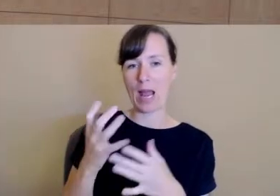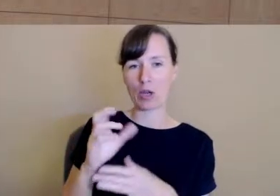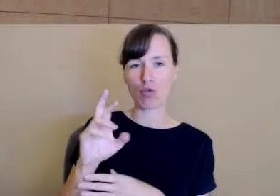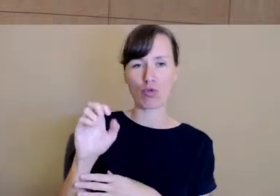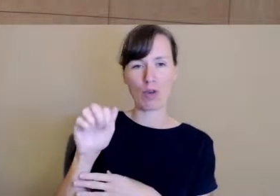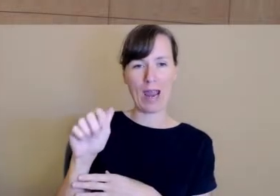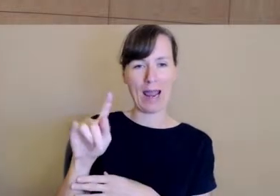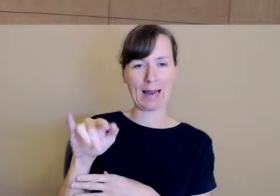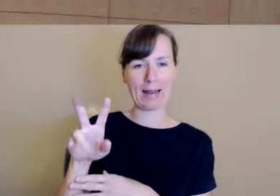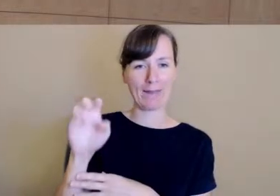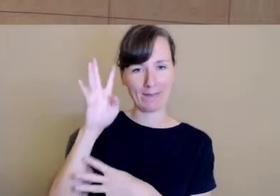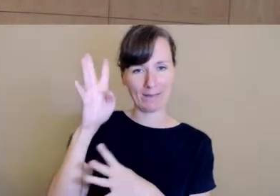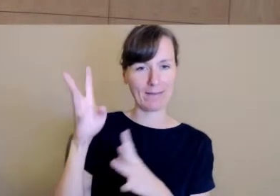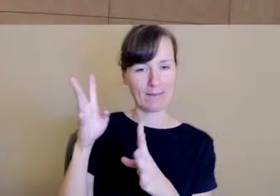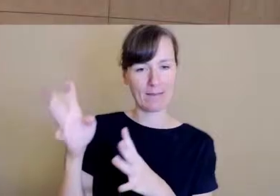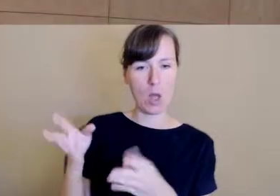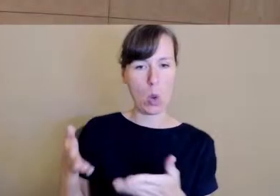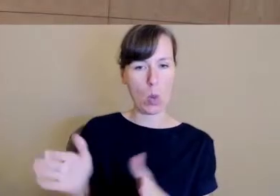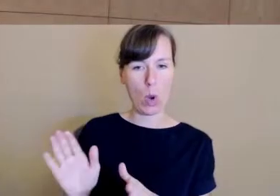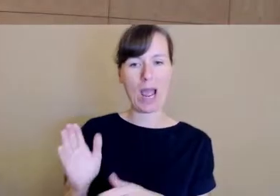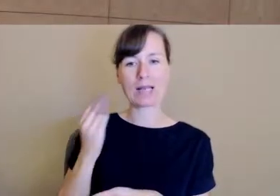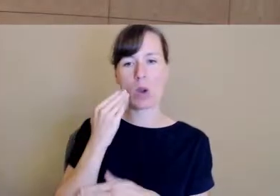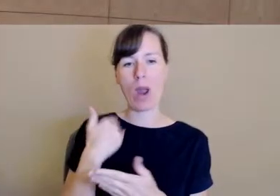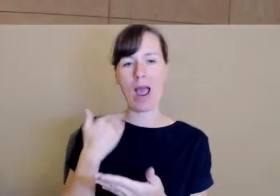unspent money in the